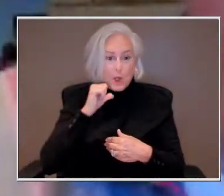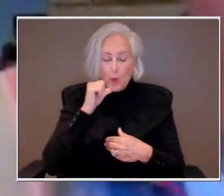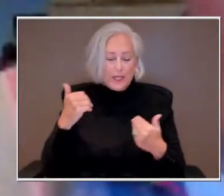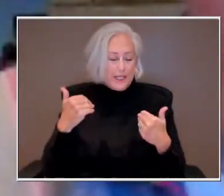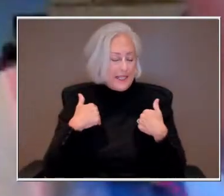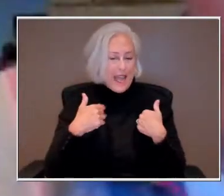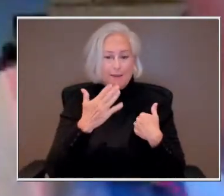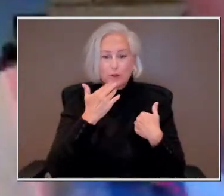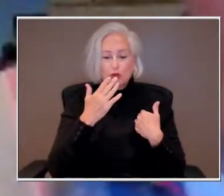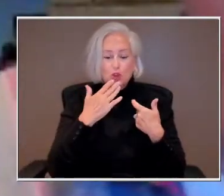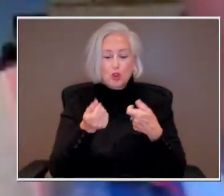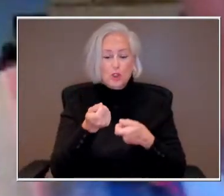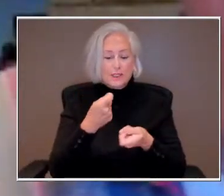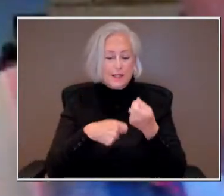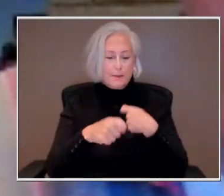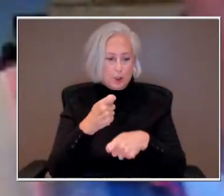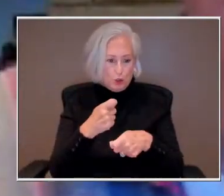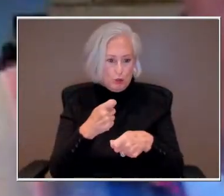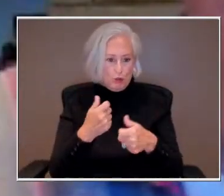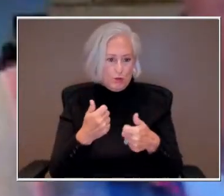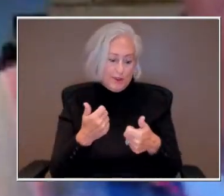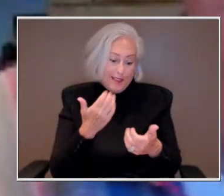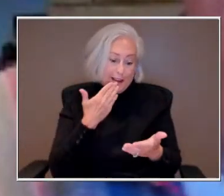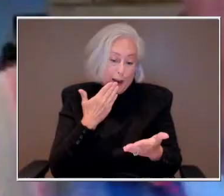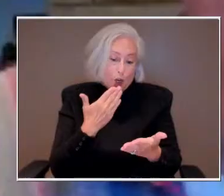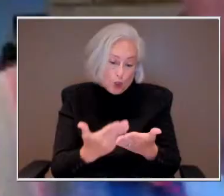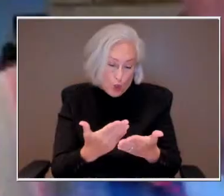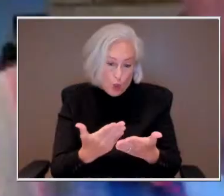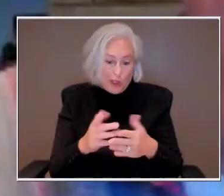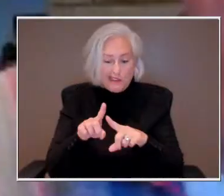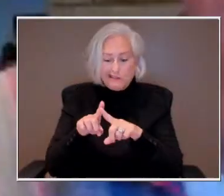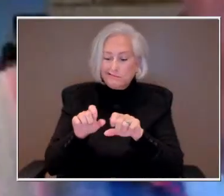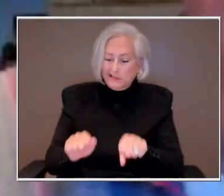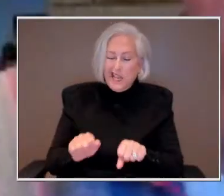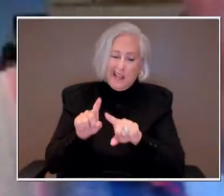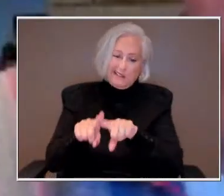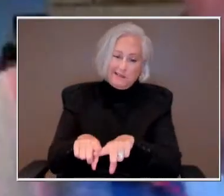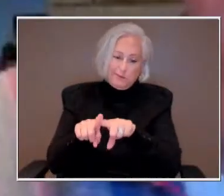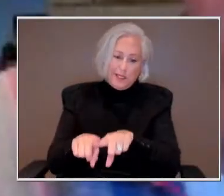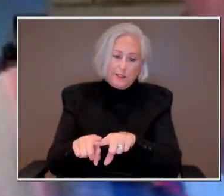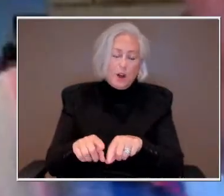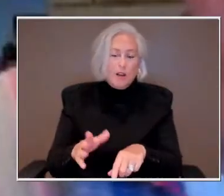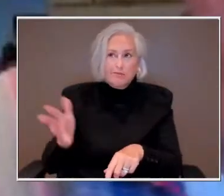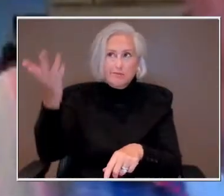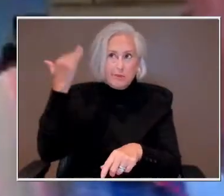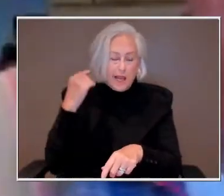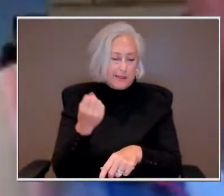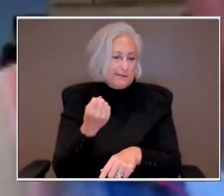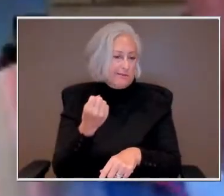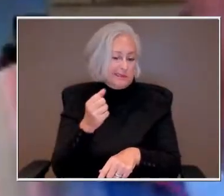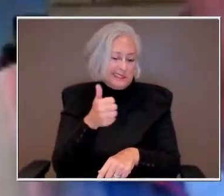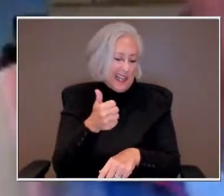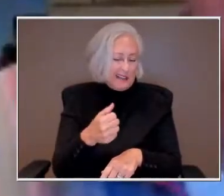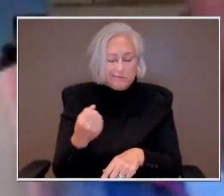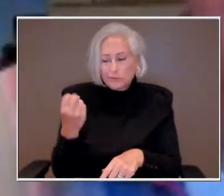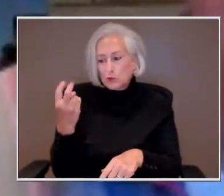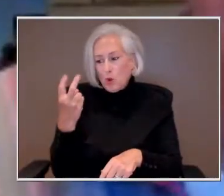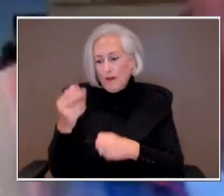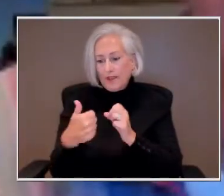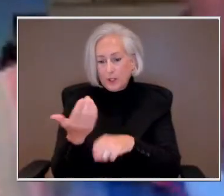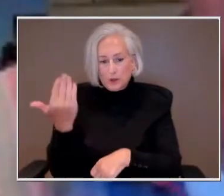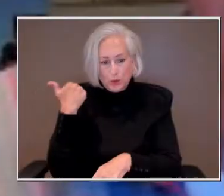substitutes that is fairly good and reliable back 10, 12 years ago.